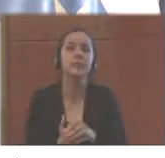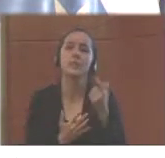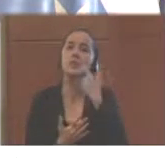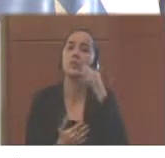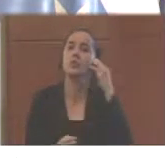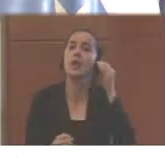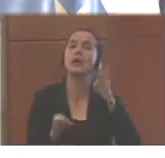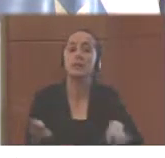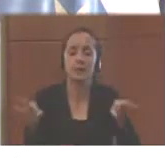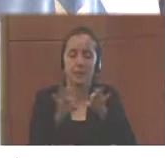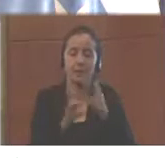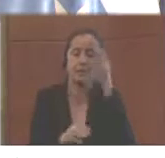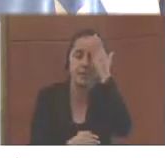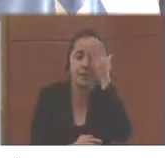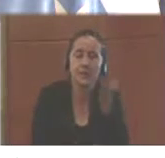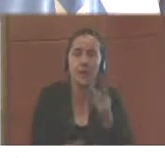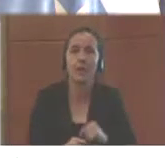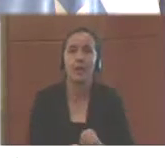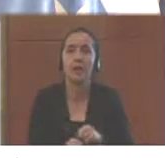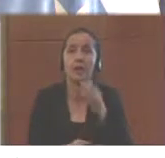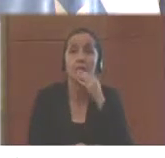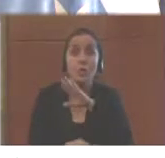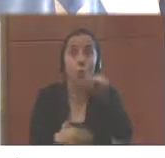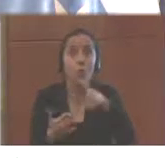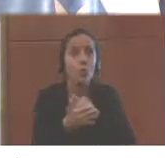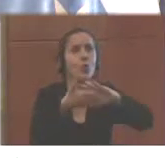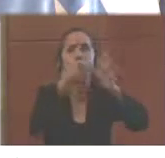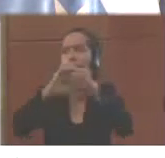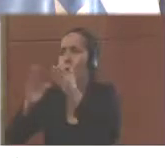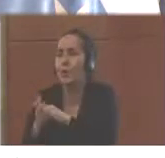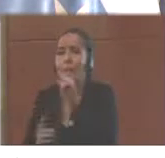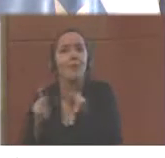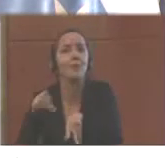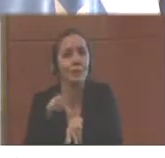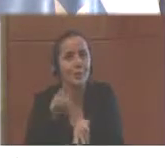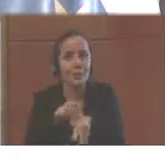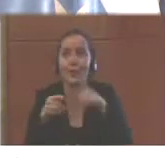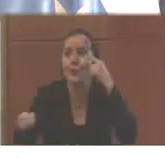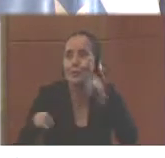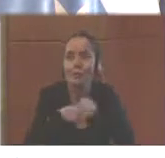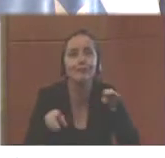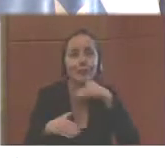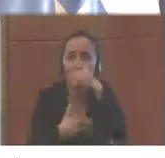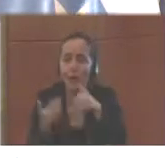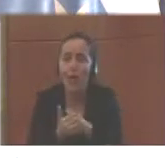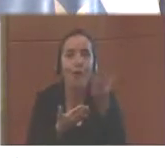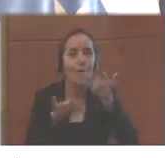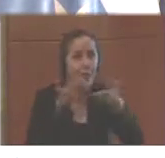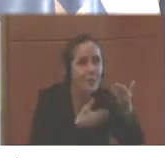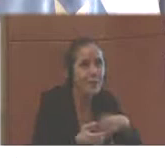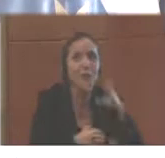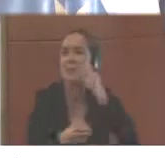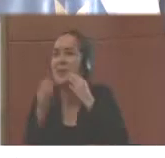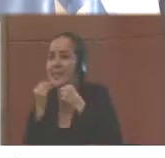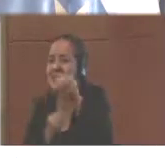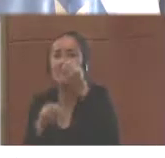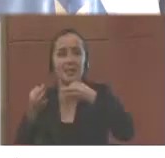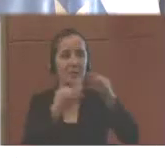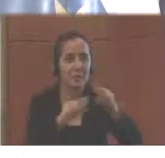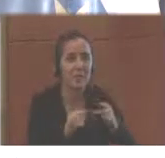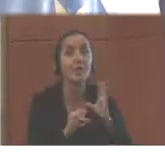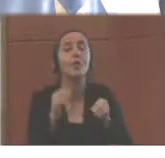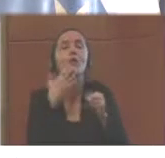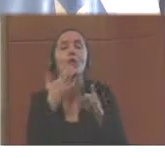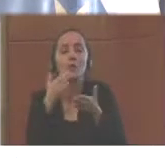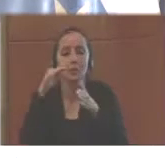on risk issues in Mercosur with the full knowledge of the importance that scientists and academia